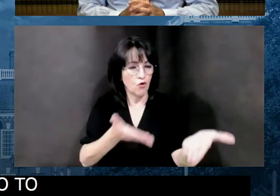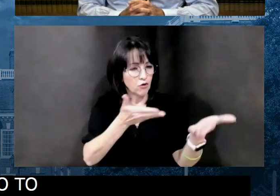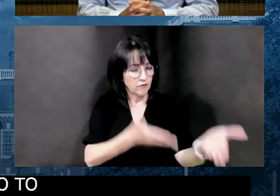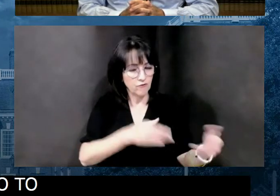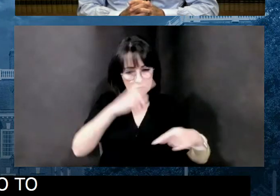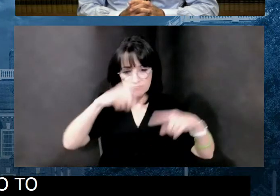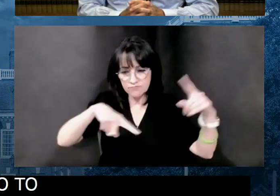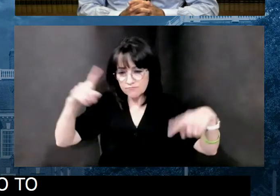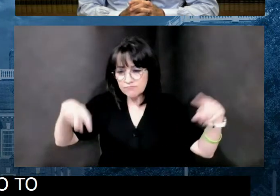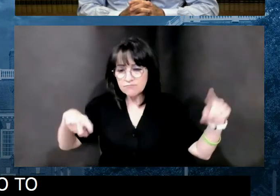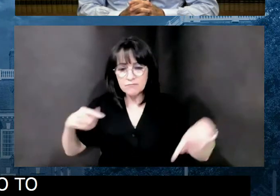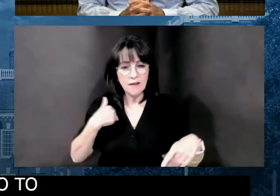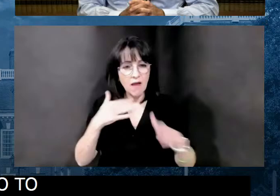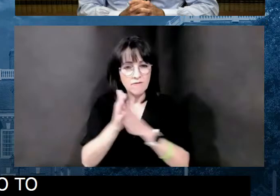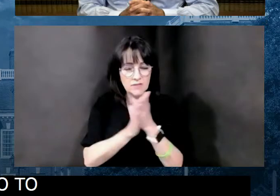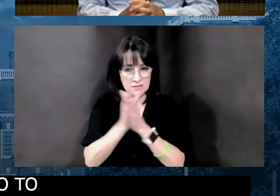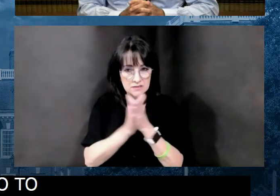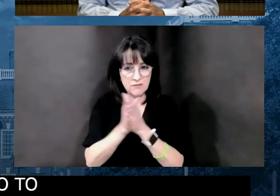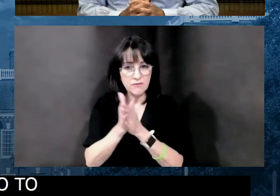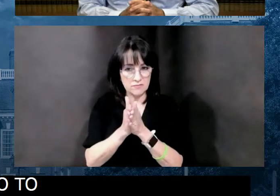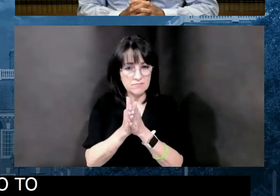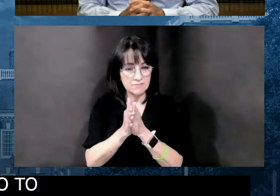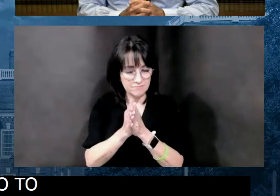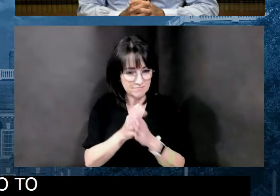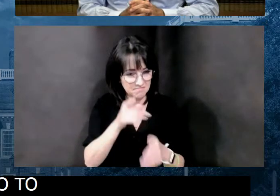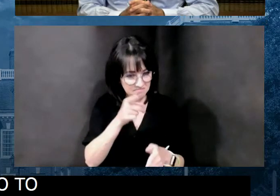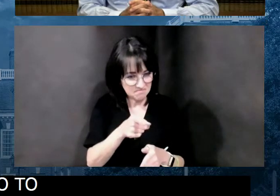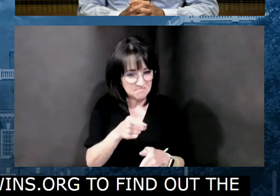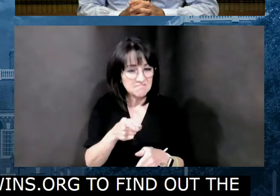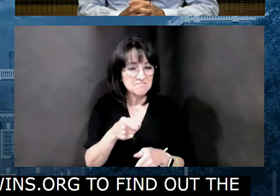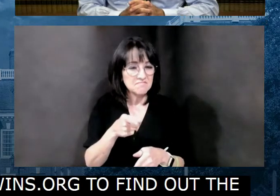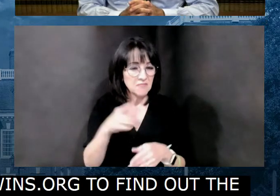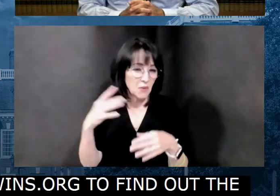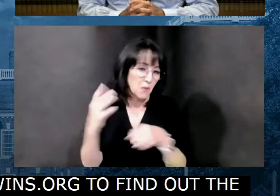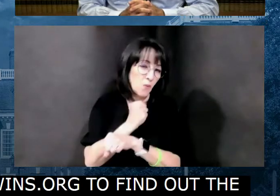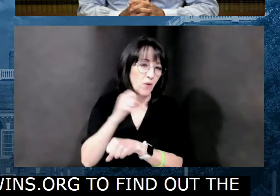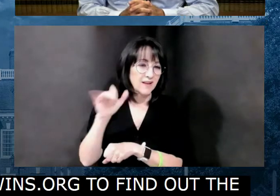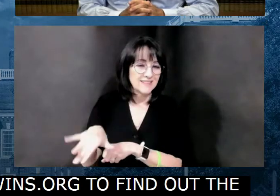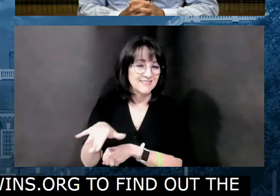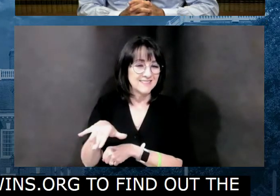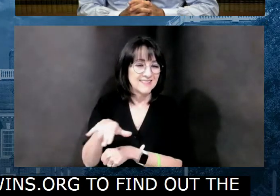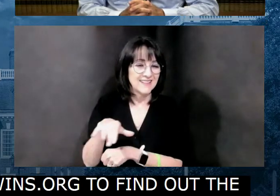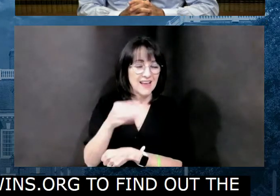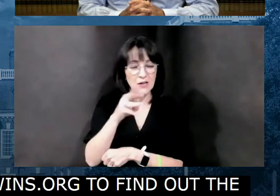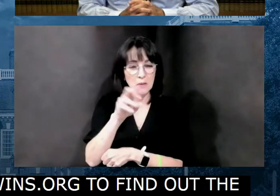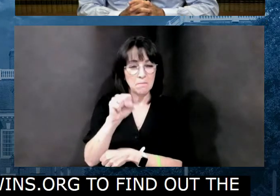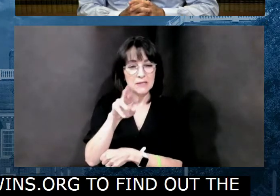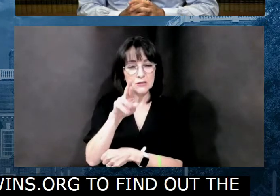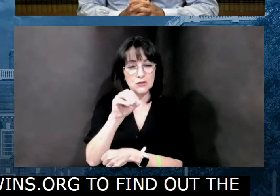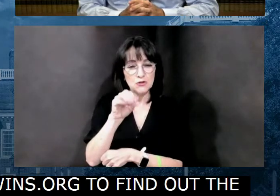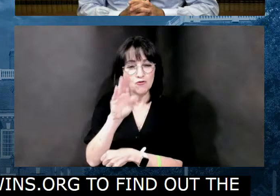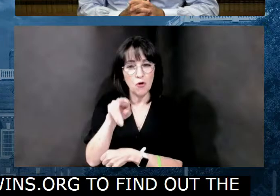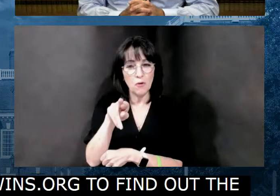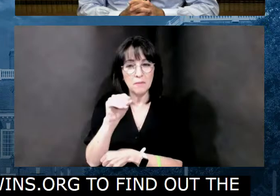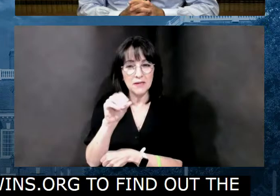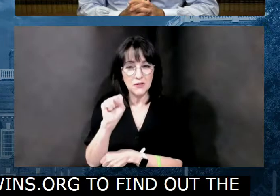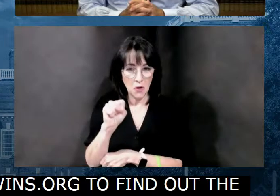offering. Get that spaghetti and meatballs dinner at Mrs. Rubino's. I'm sure there are